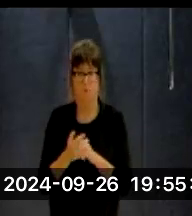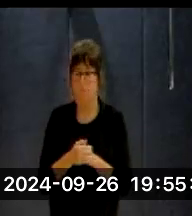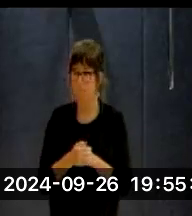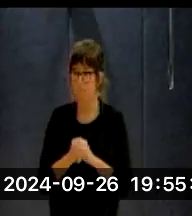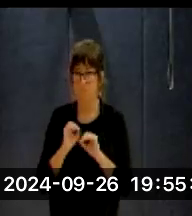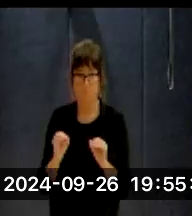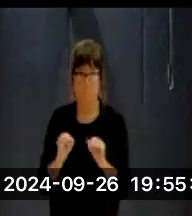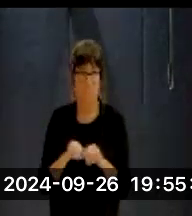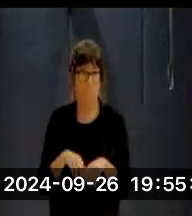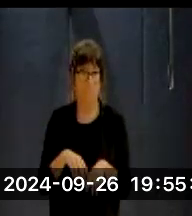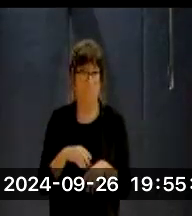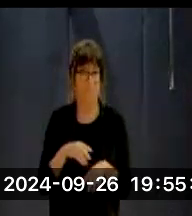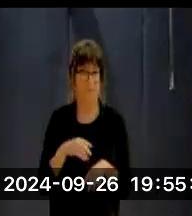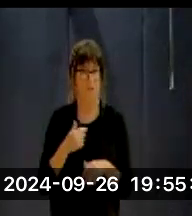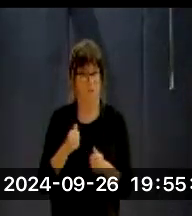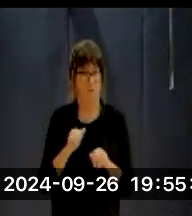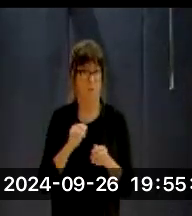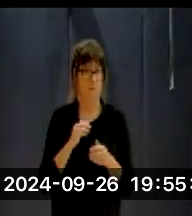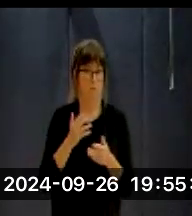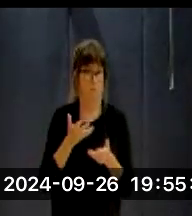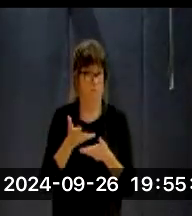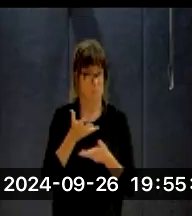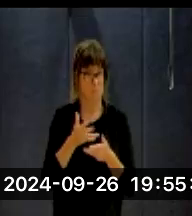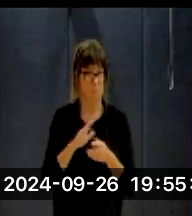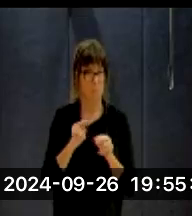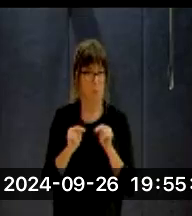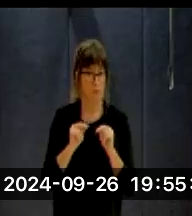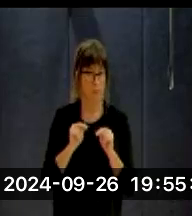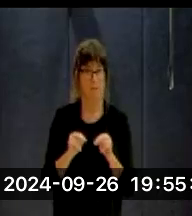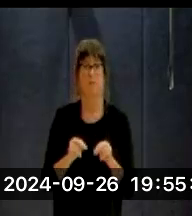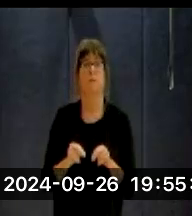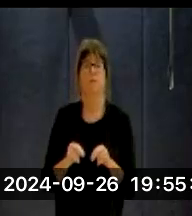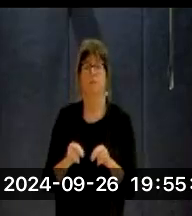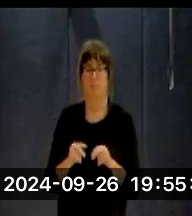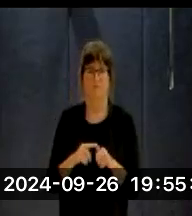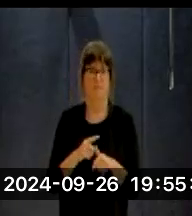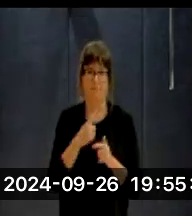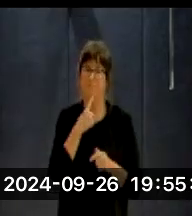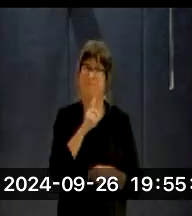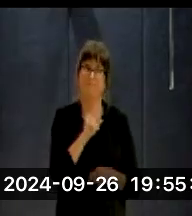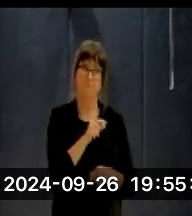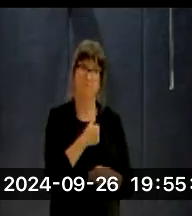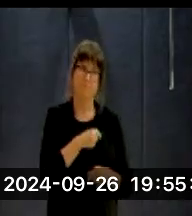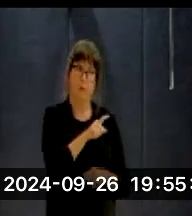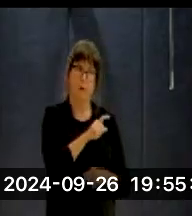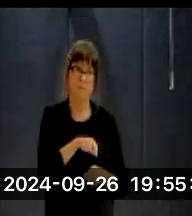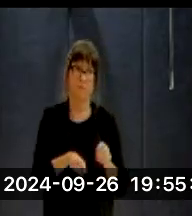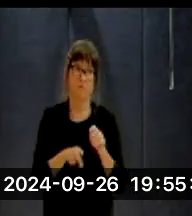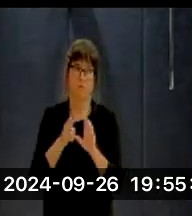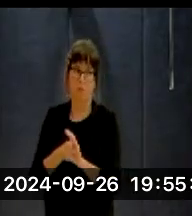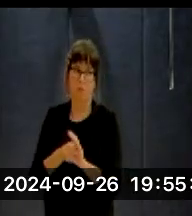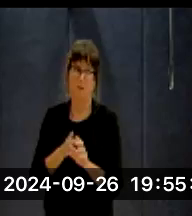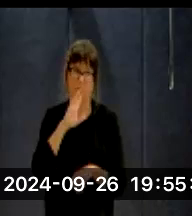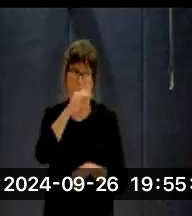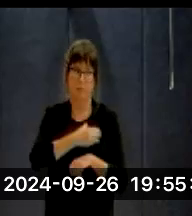negotiation, I was almost made conditional that I had to be there so he could participate.